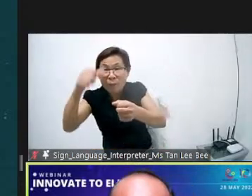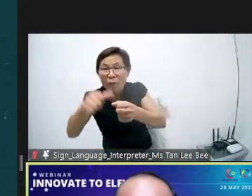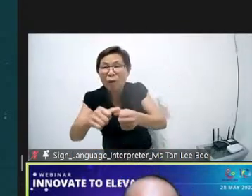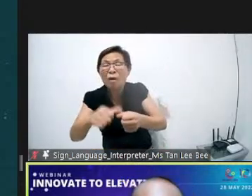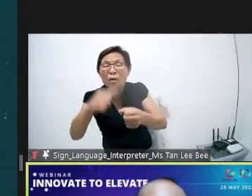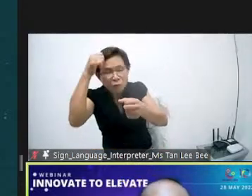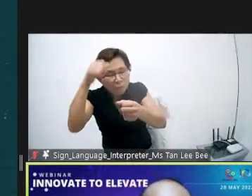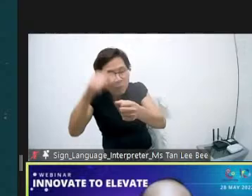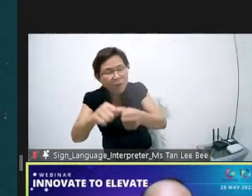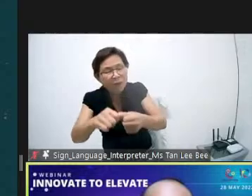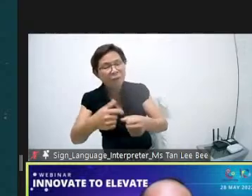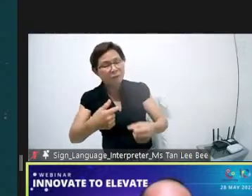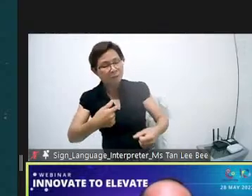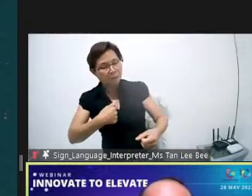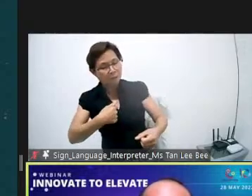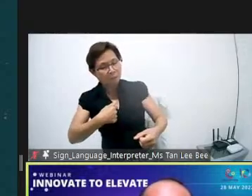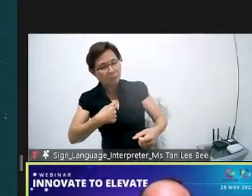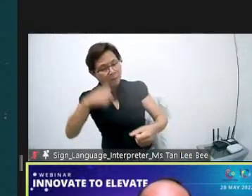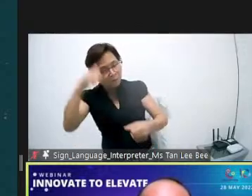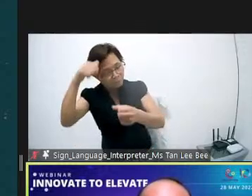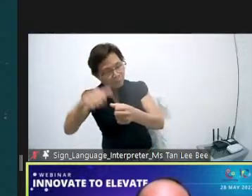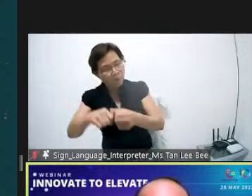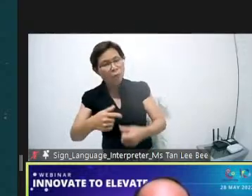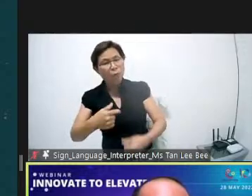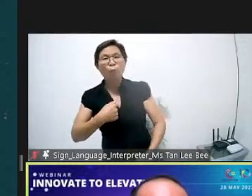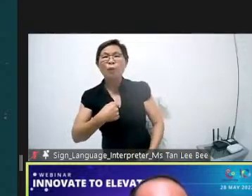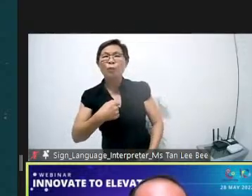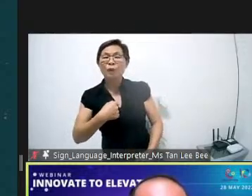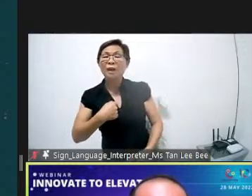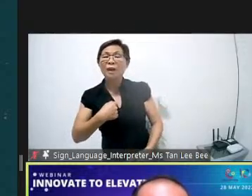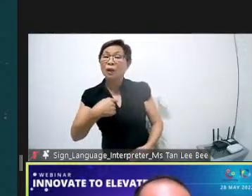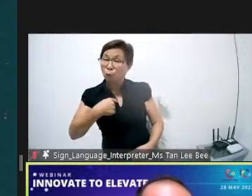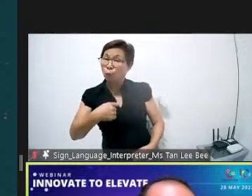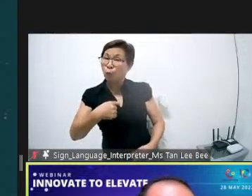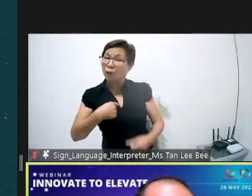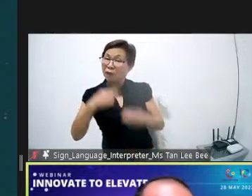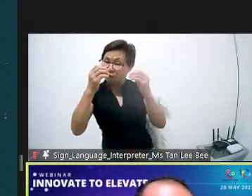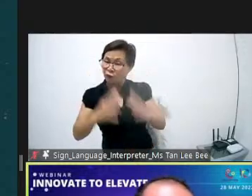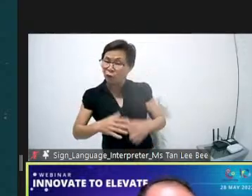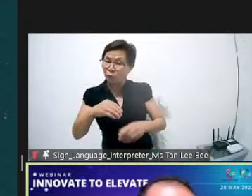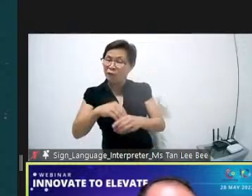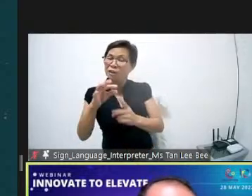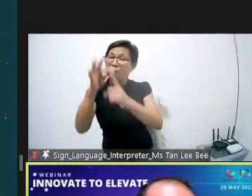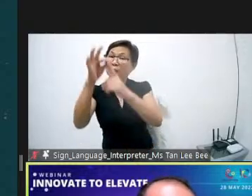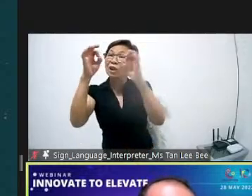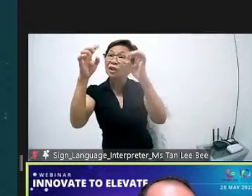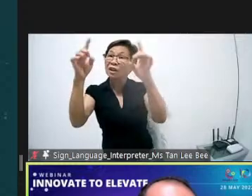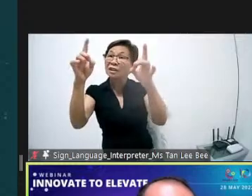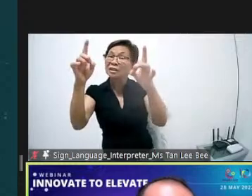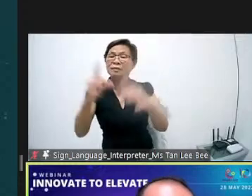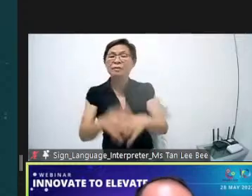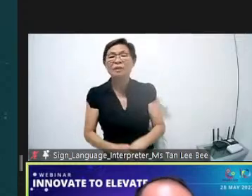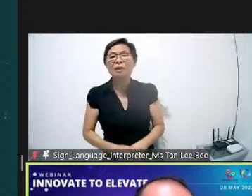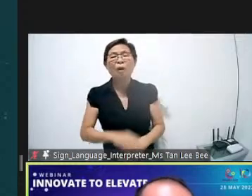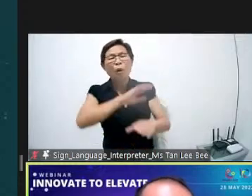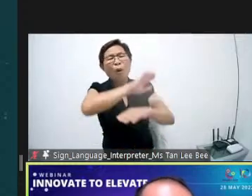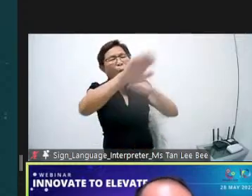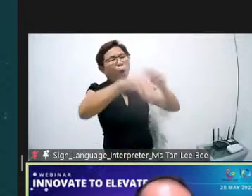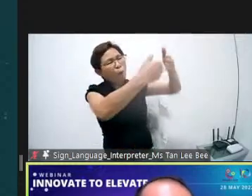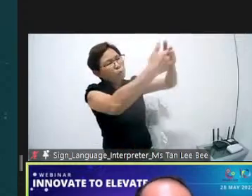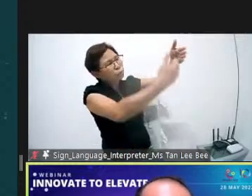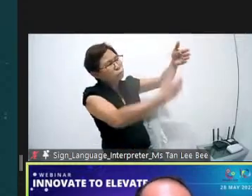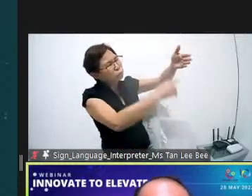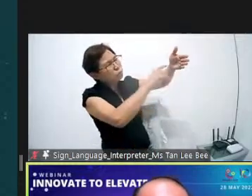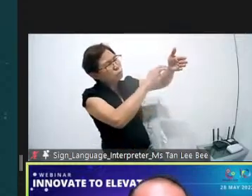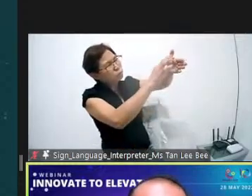are who we are in the special education industry. Right, guys? All this only temporary and just